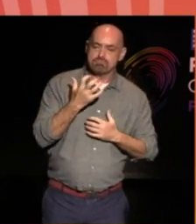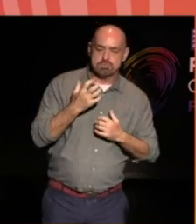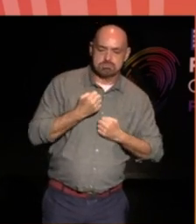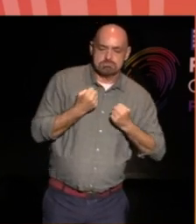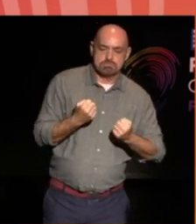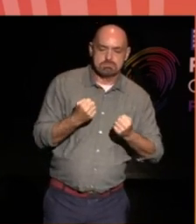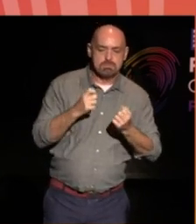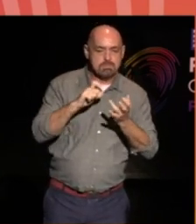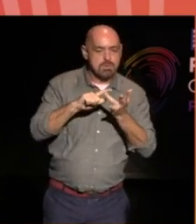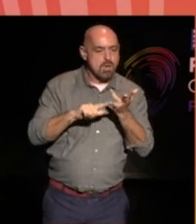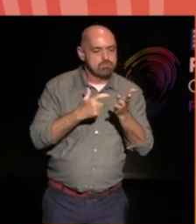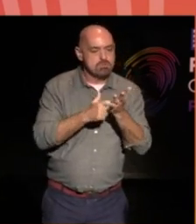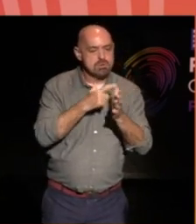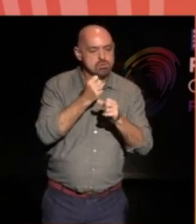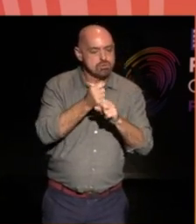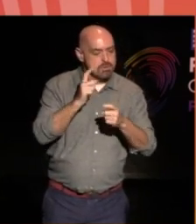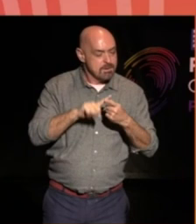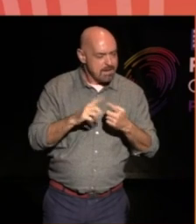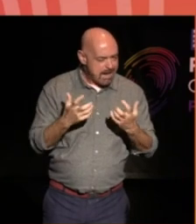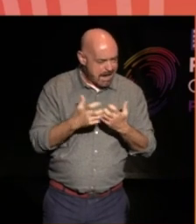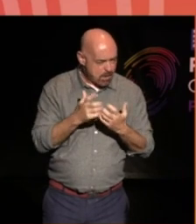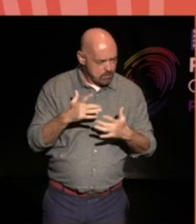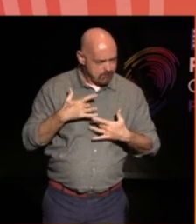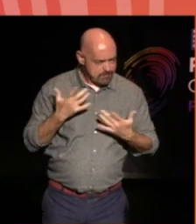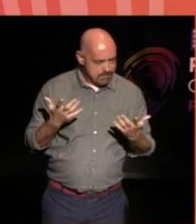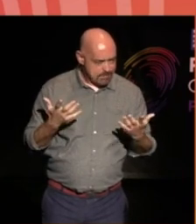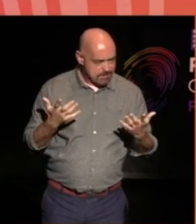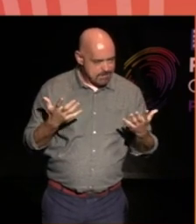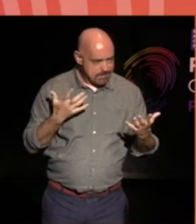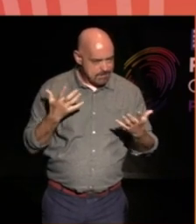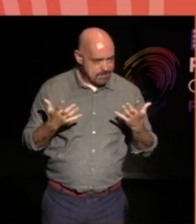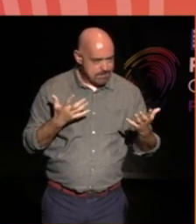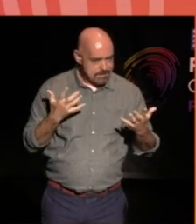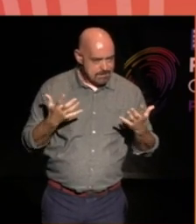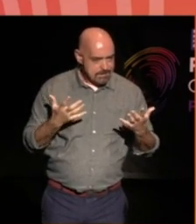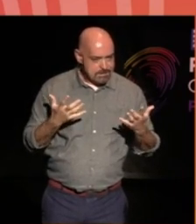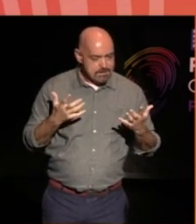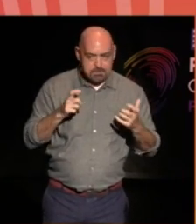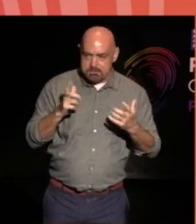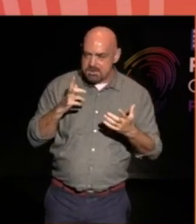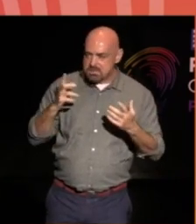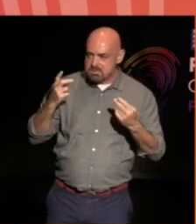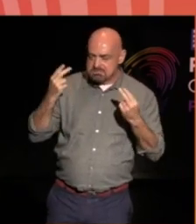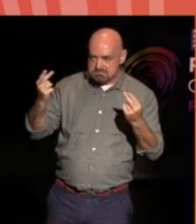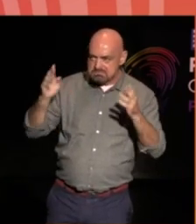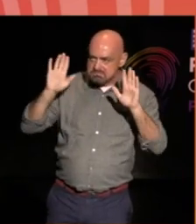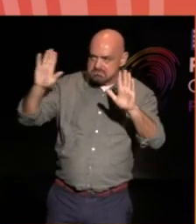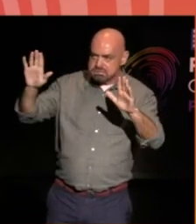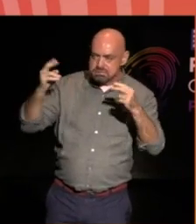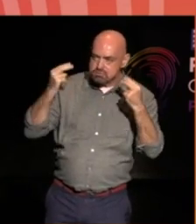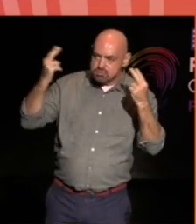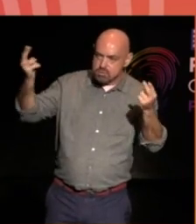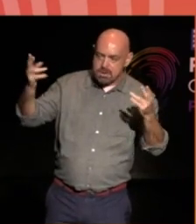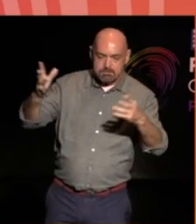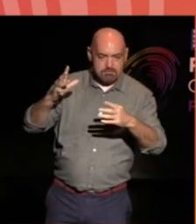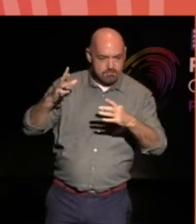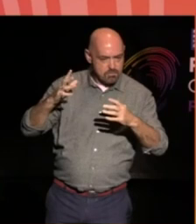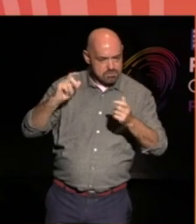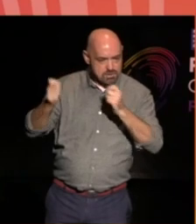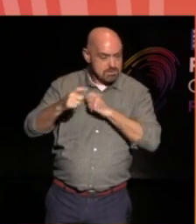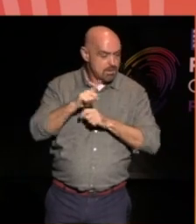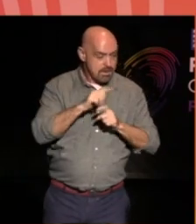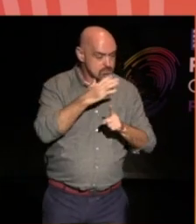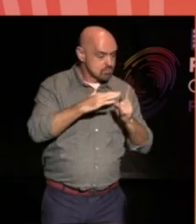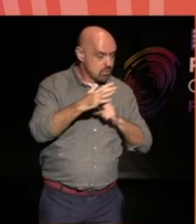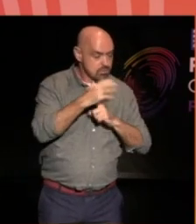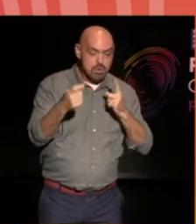and how you feel about, you know, the different people who stood up for change and social justice as you do, you know,